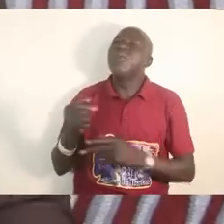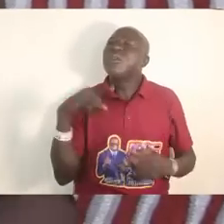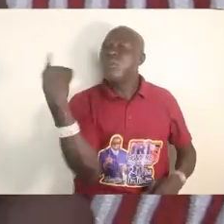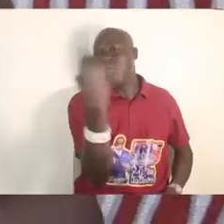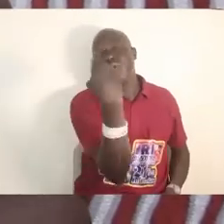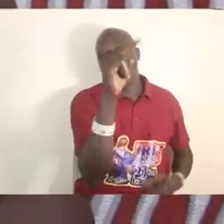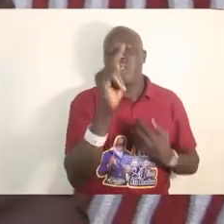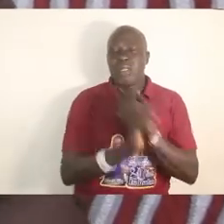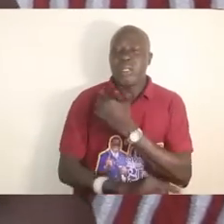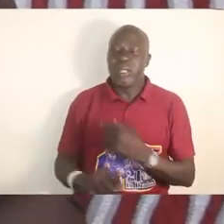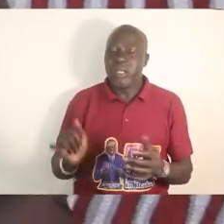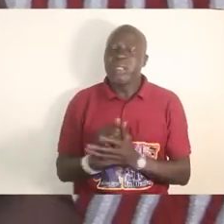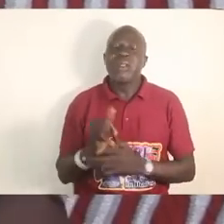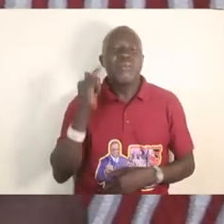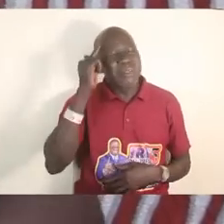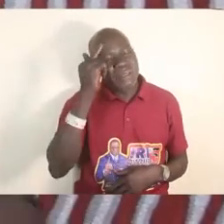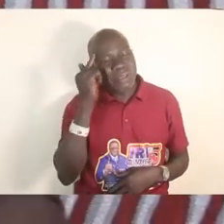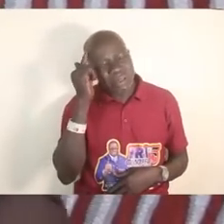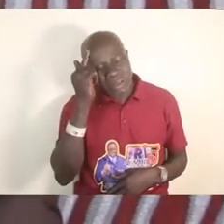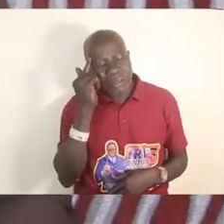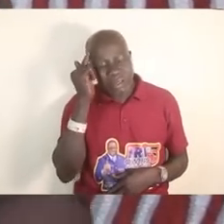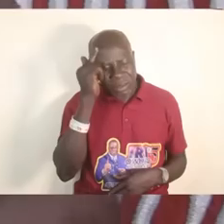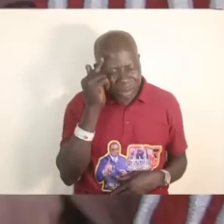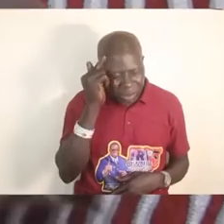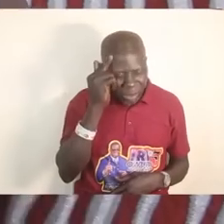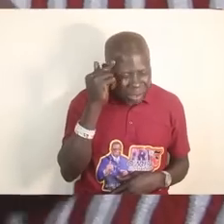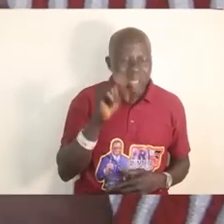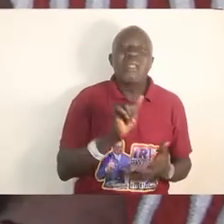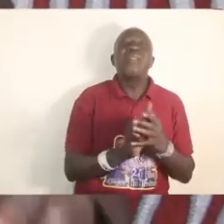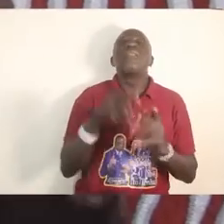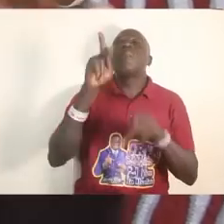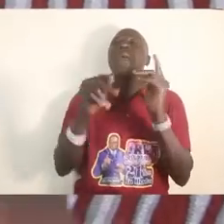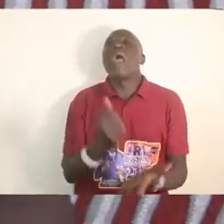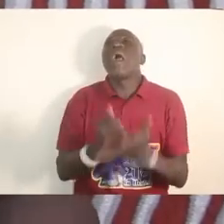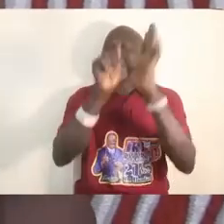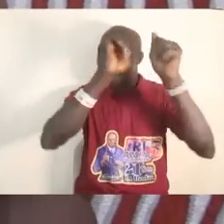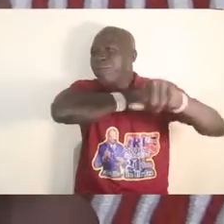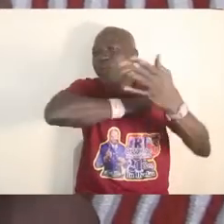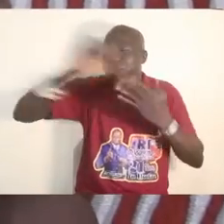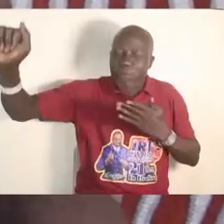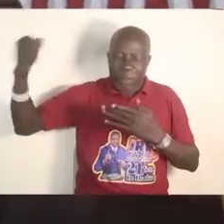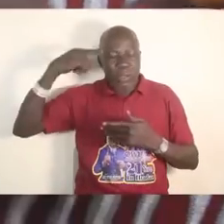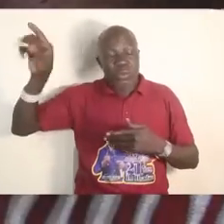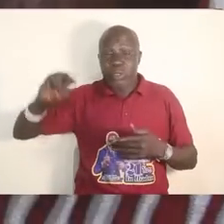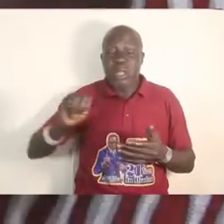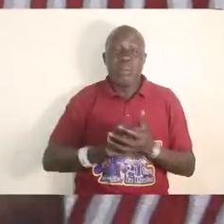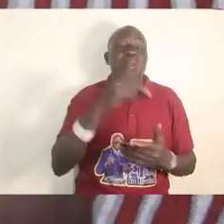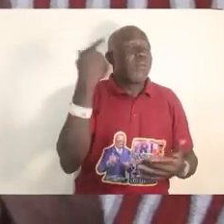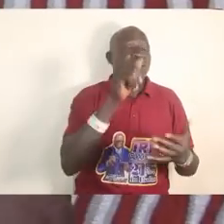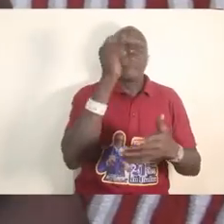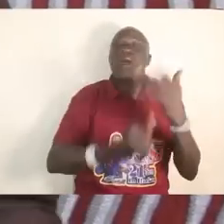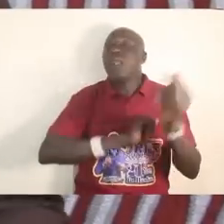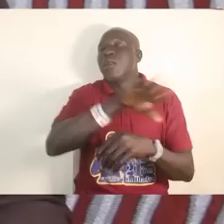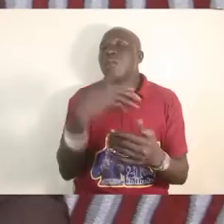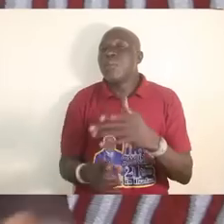lonely. Amadaroba. They will be lonely. Onora di masiwa. And the father will be far away from them. Opalopa dani